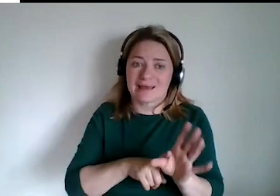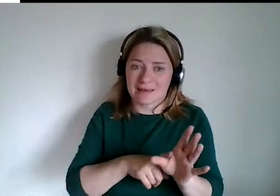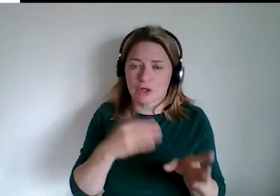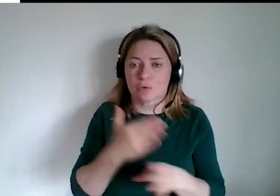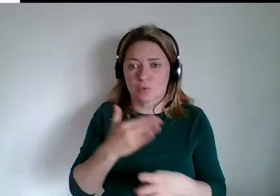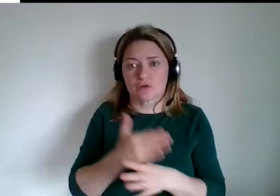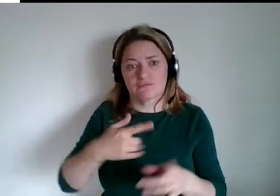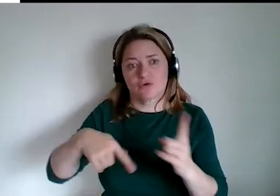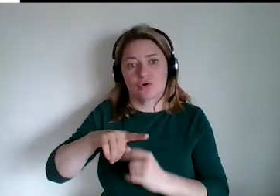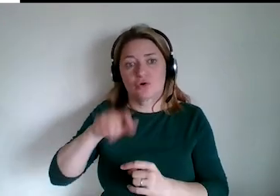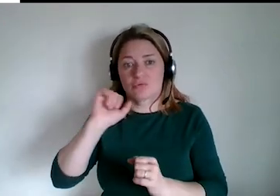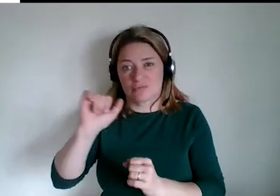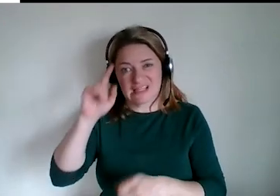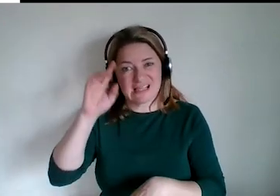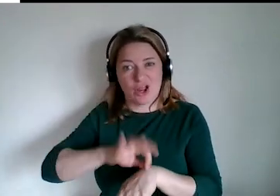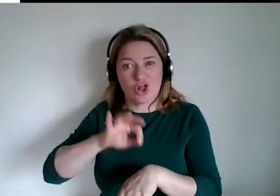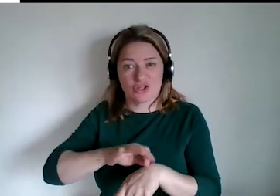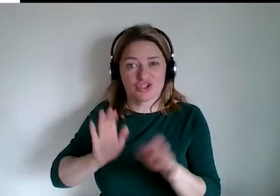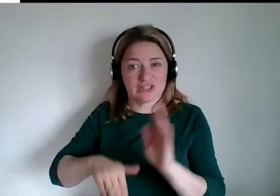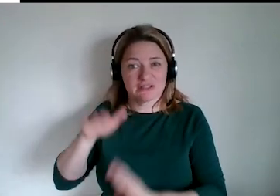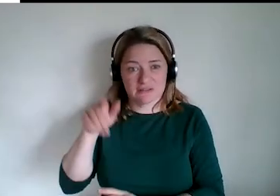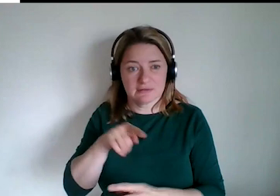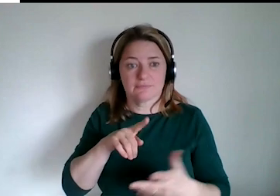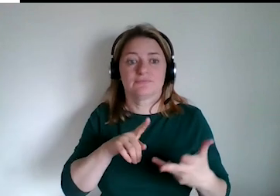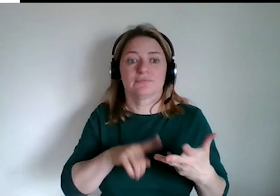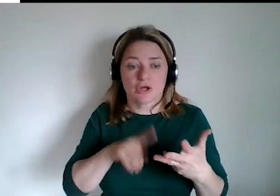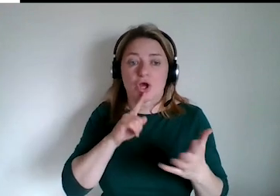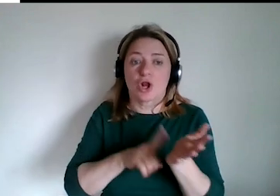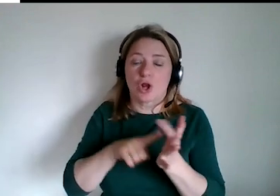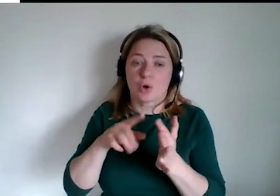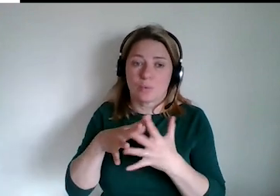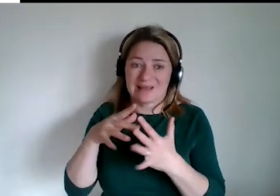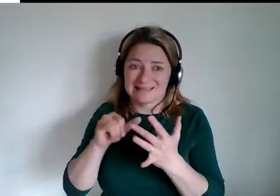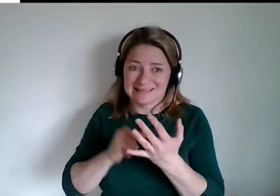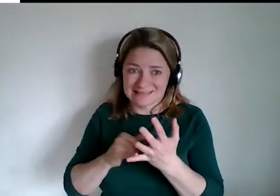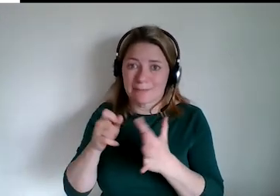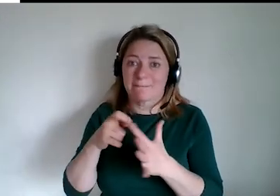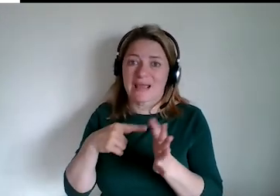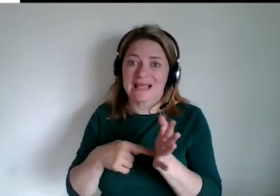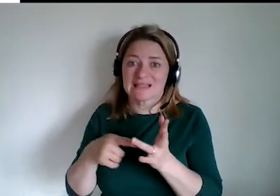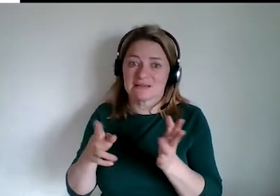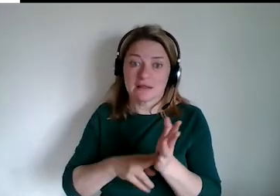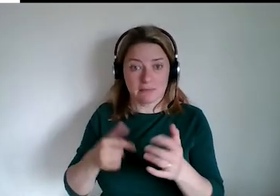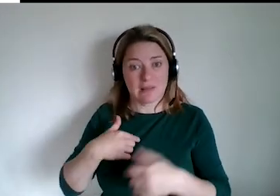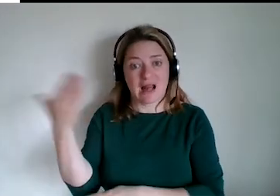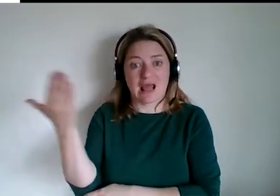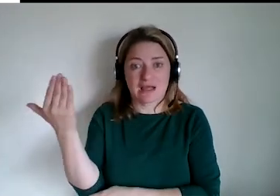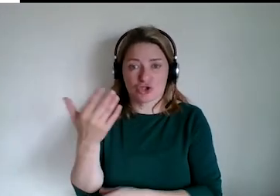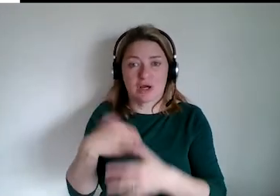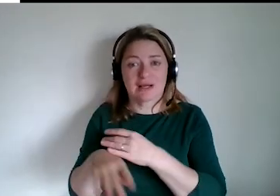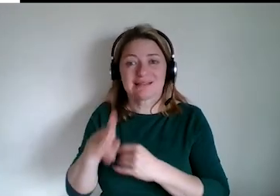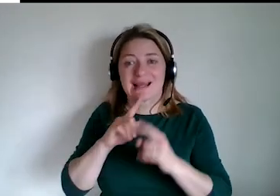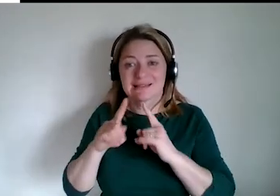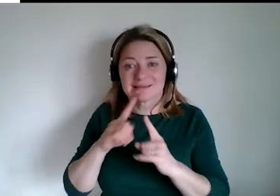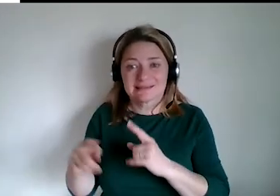is an organizational psychologist by background. And there's Lewis Payton, who's my lecturer in data science,